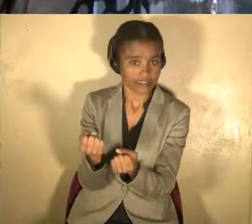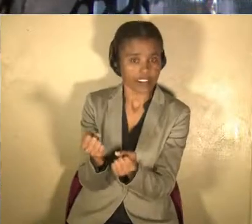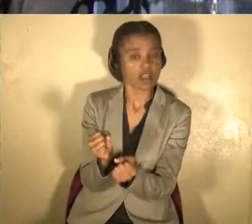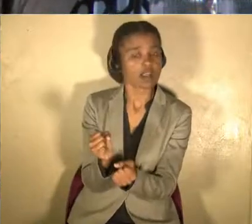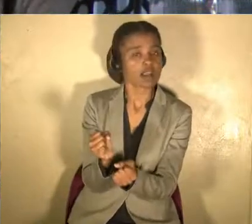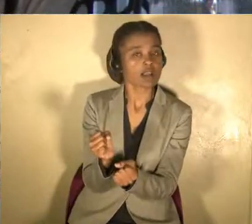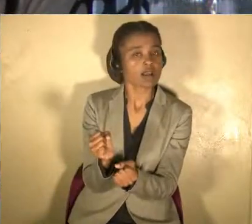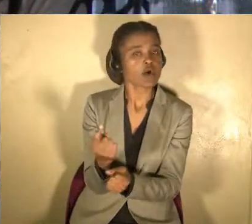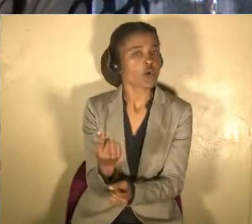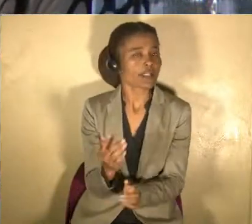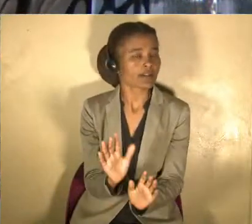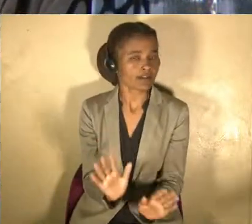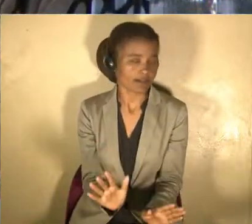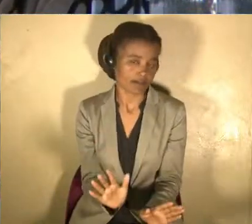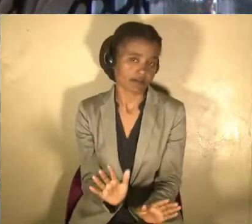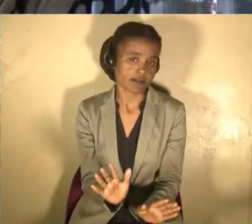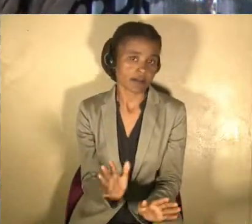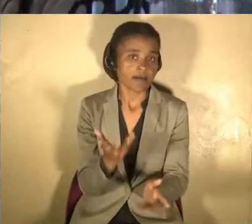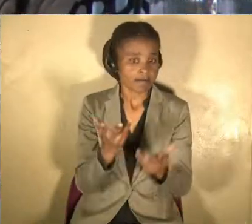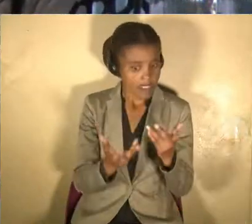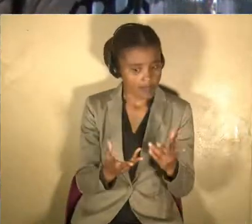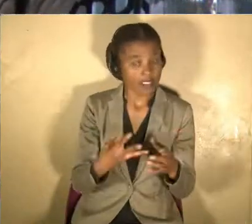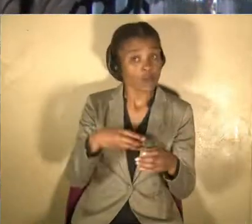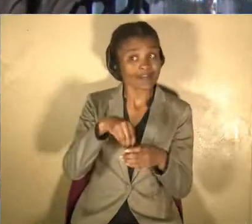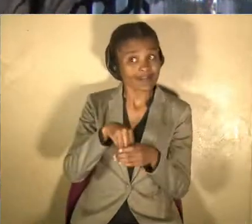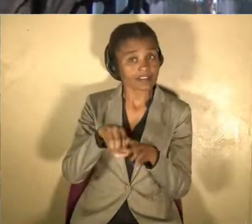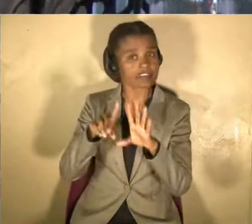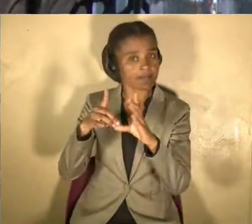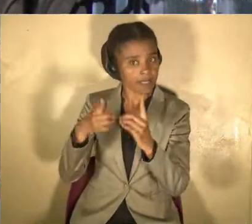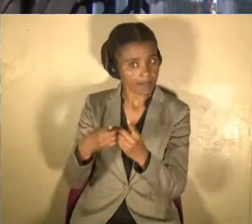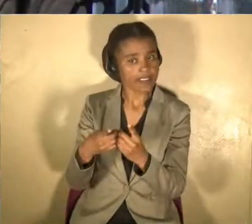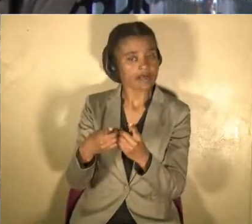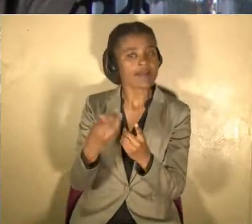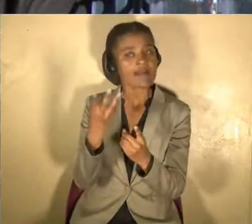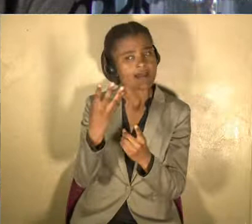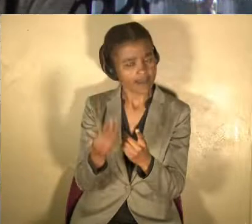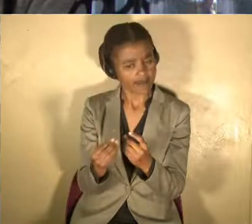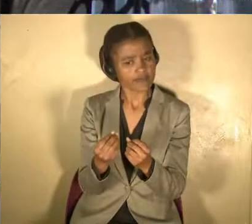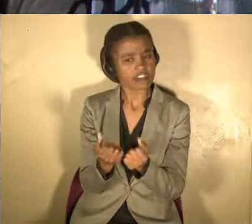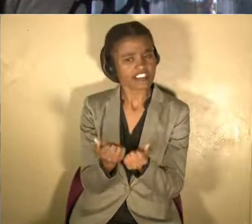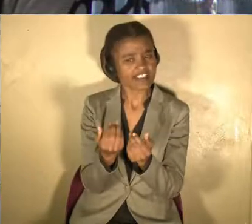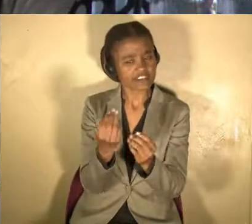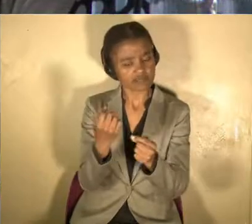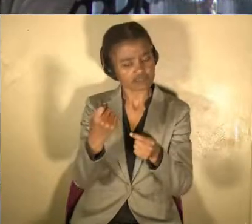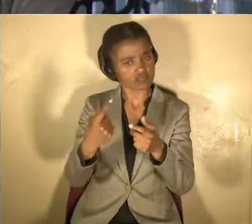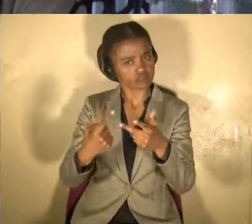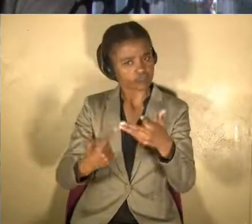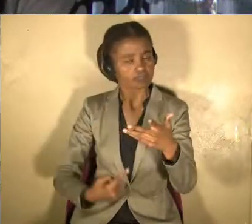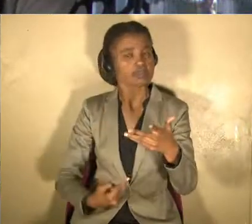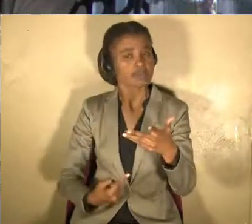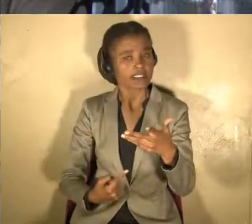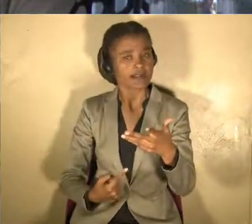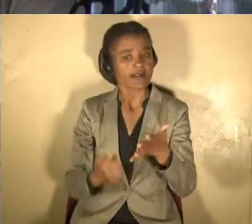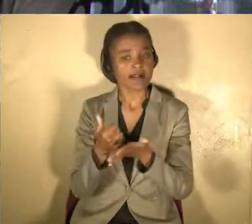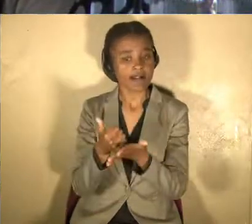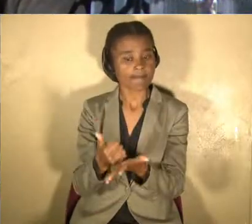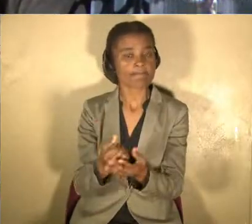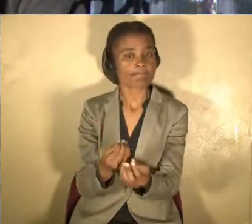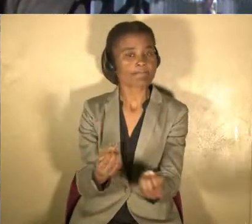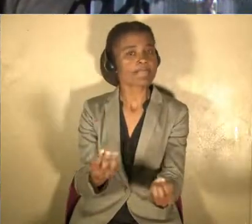programs that are available within the department, there are other services that may be rendered